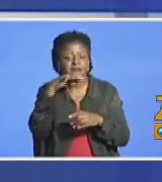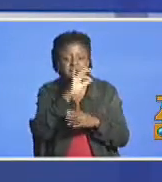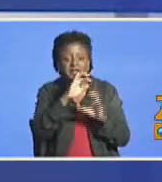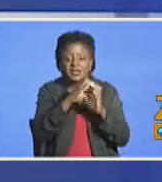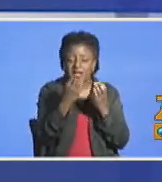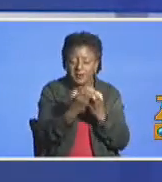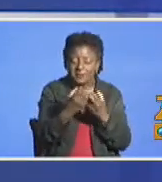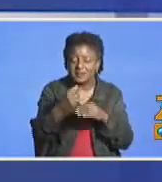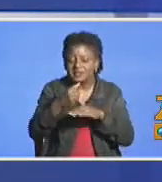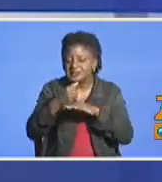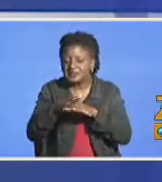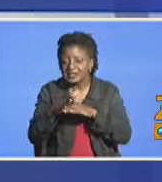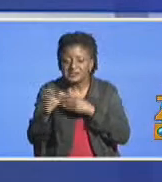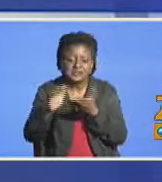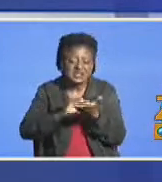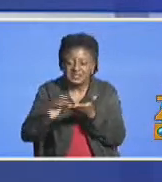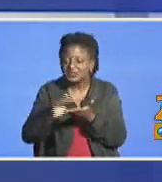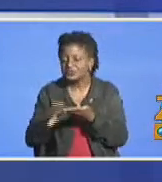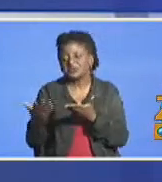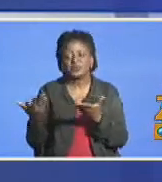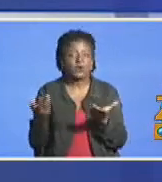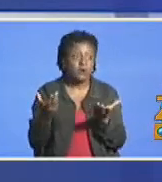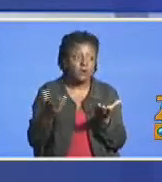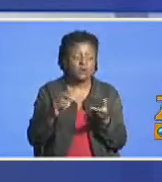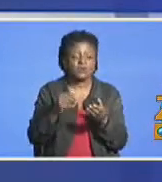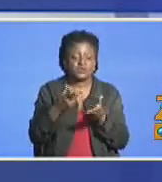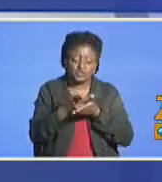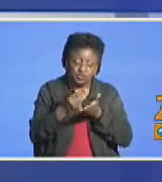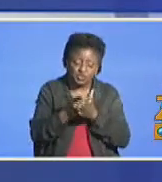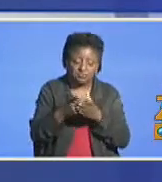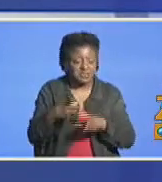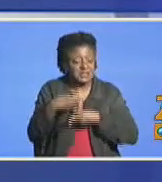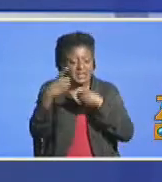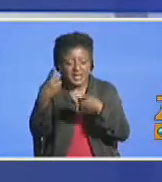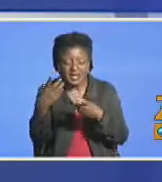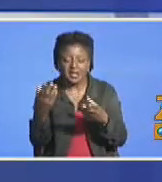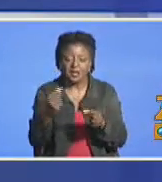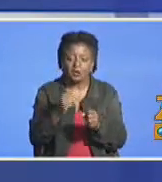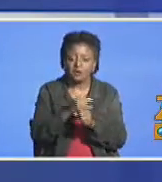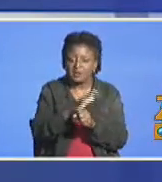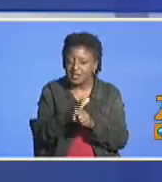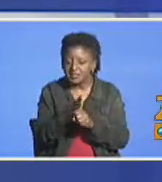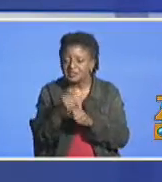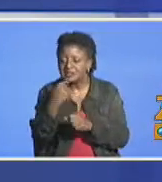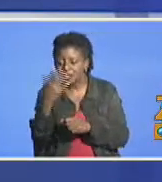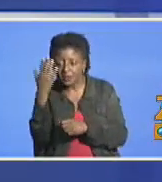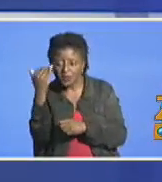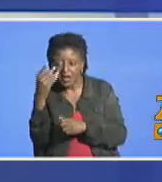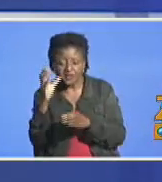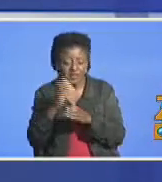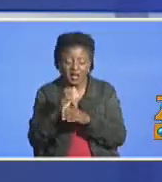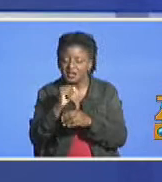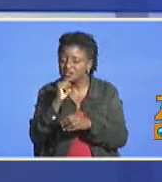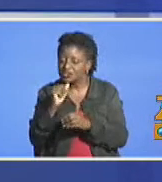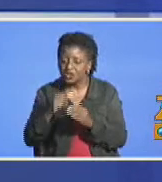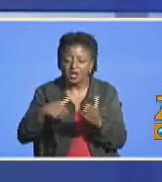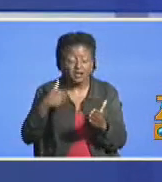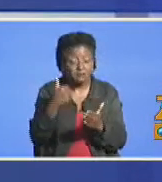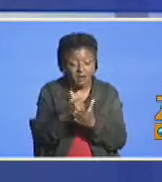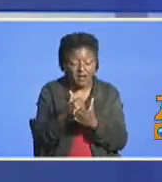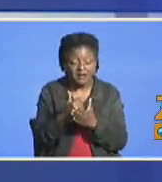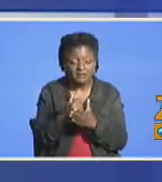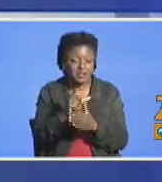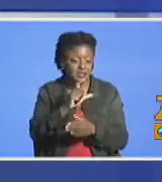COVID-19, wrong wire transfer information, etc., as to why the vehicle hasn't arrived. Authorities realized that